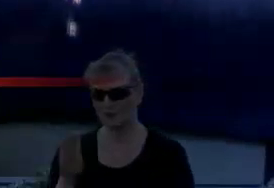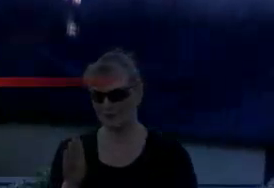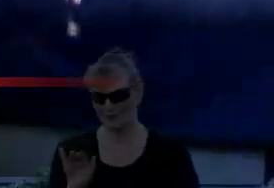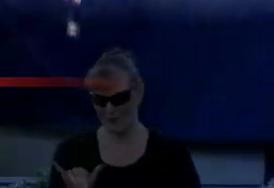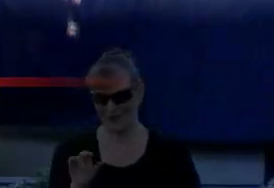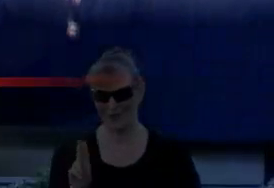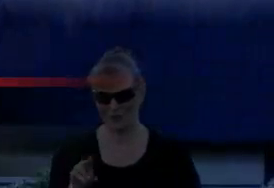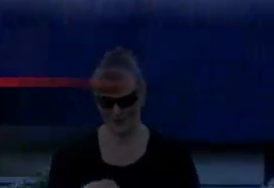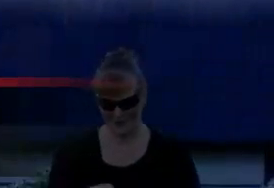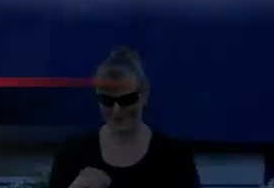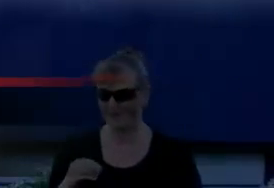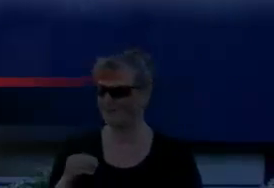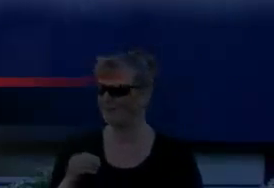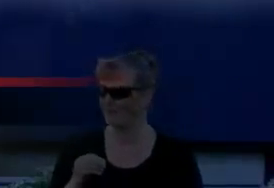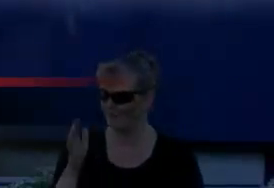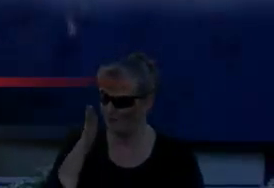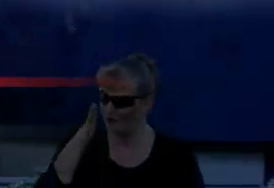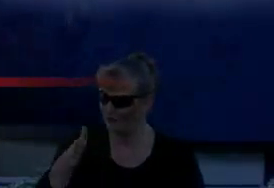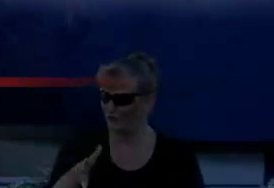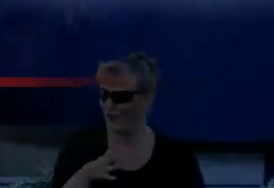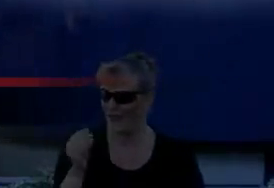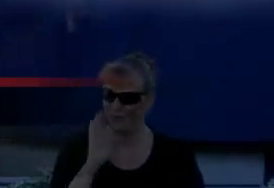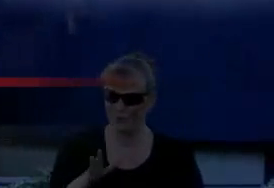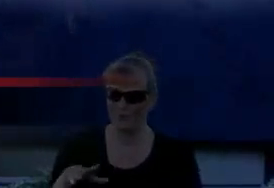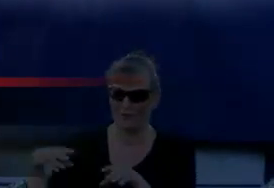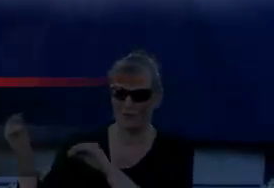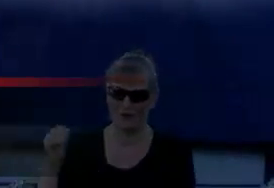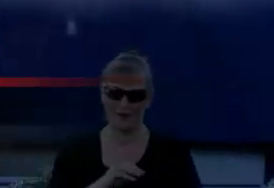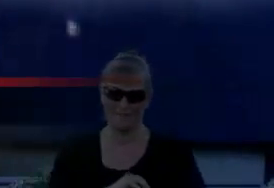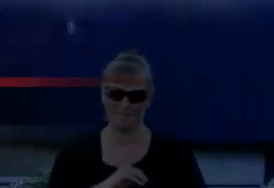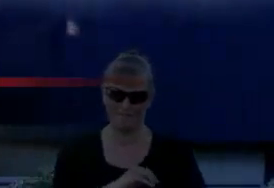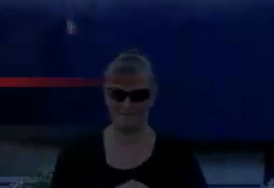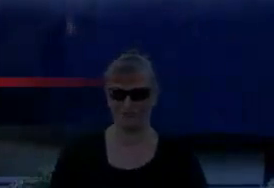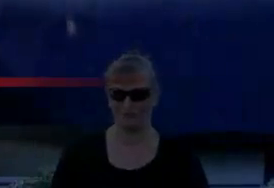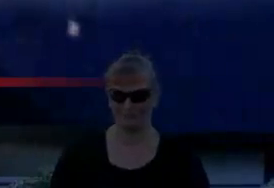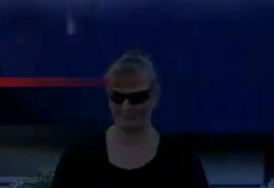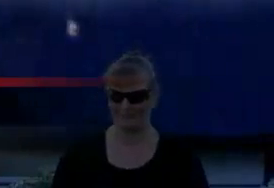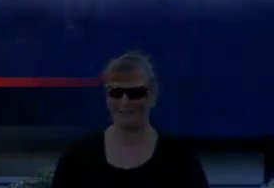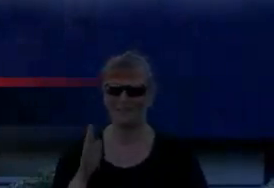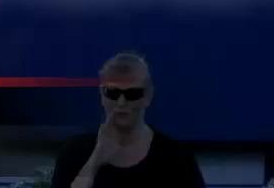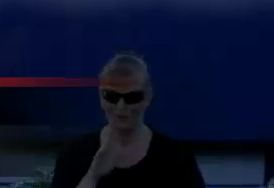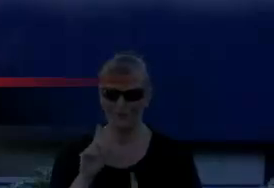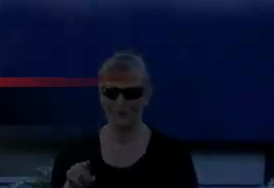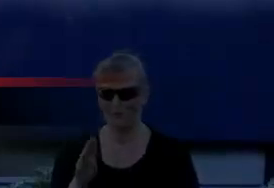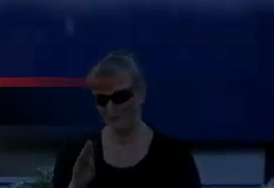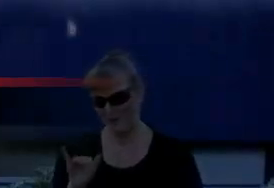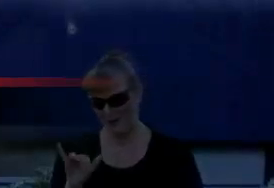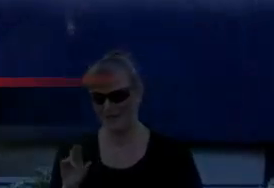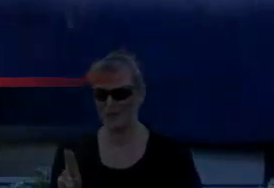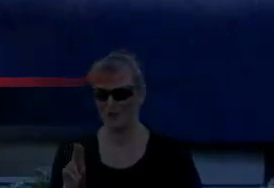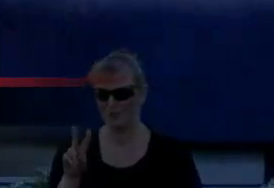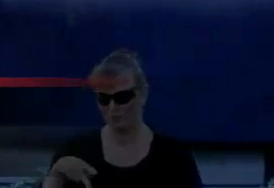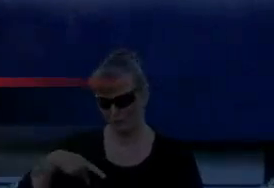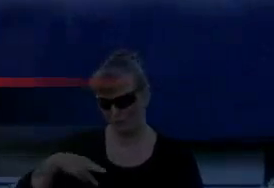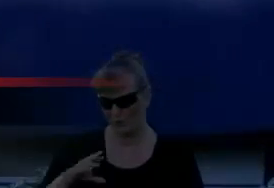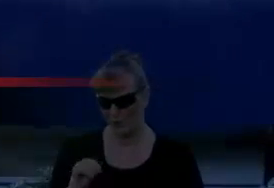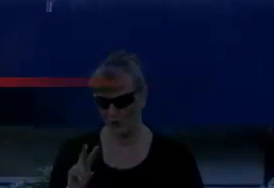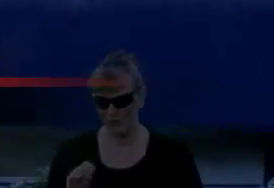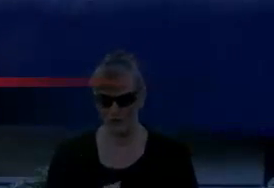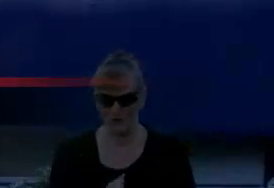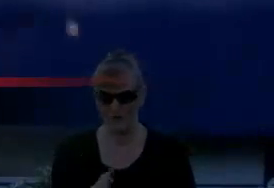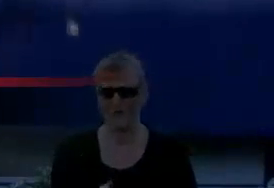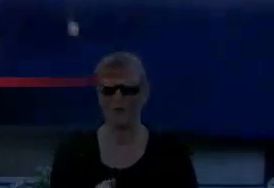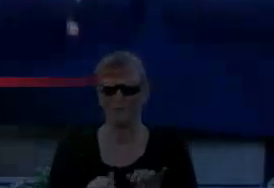University, Idaho in the fall, and then leave on an LDS mission. He will then attend Brigham Young University, Provo, and major in mechanical